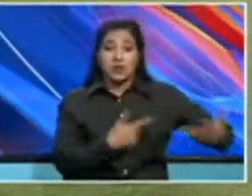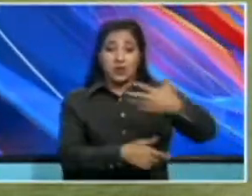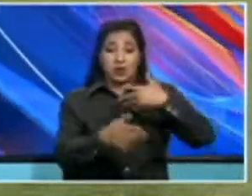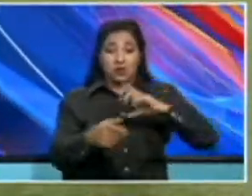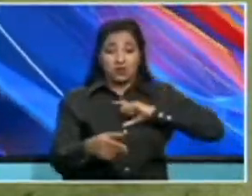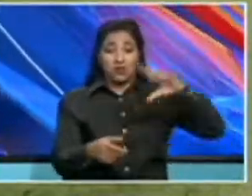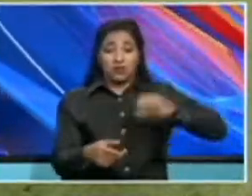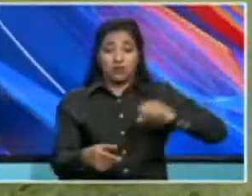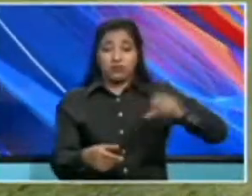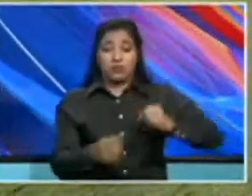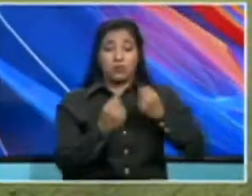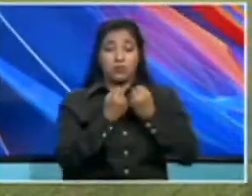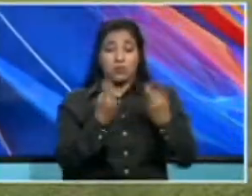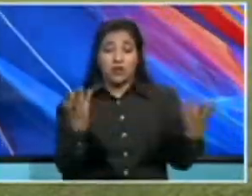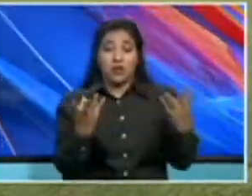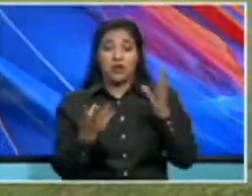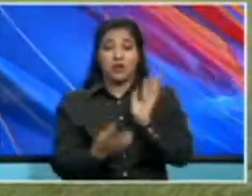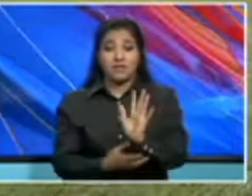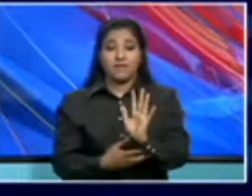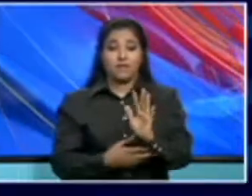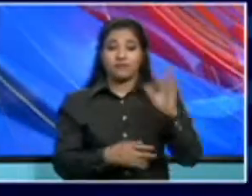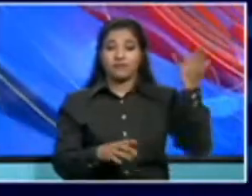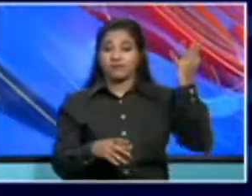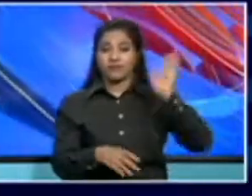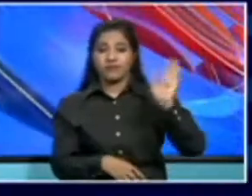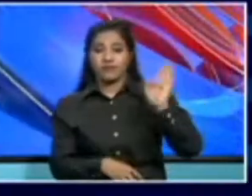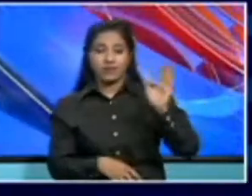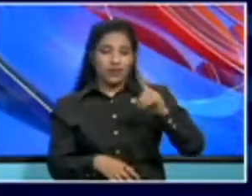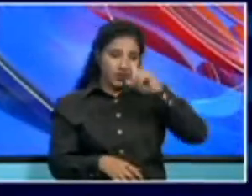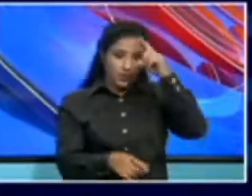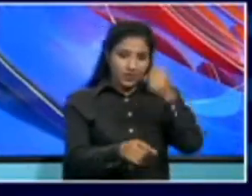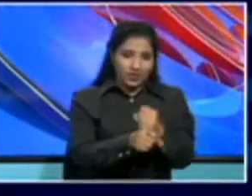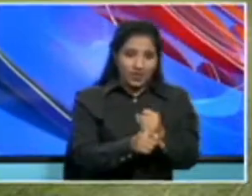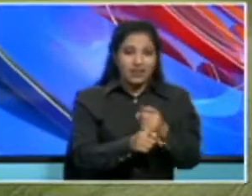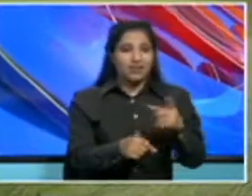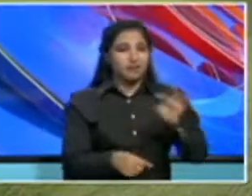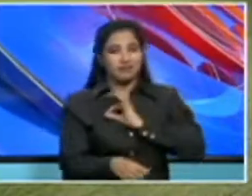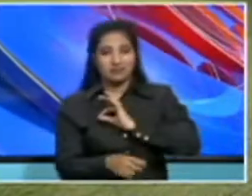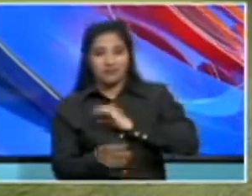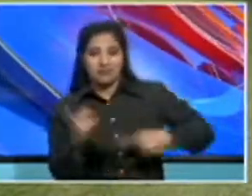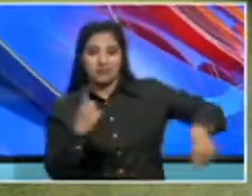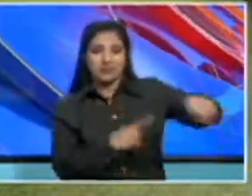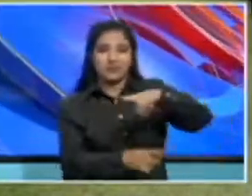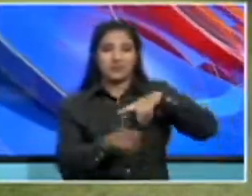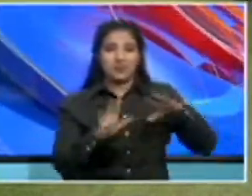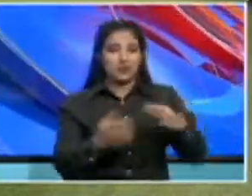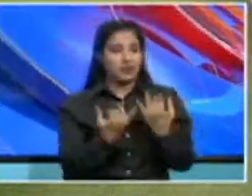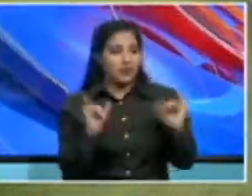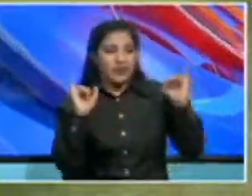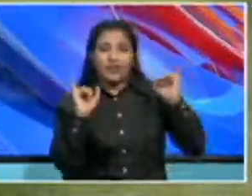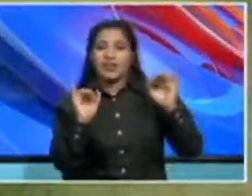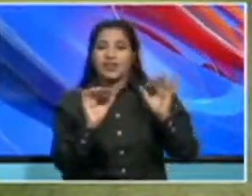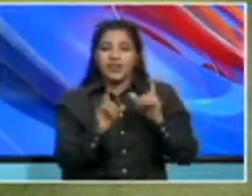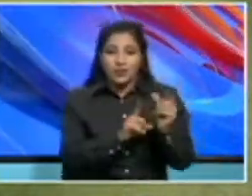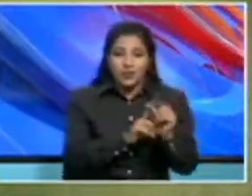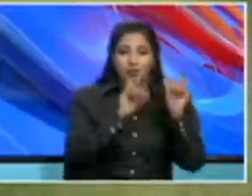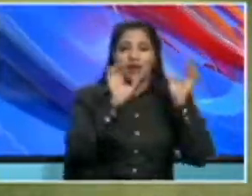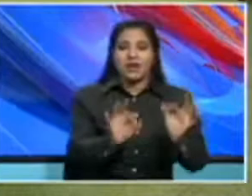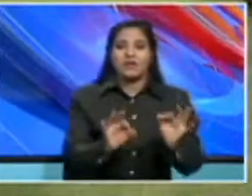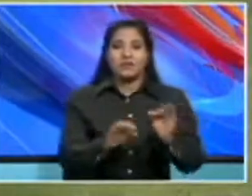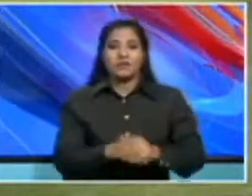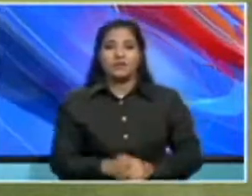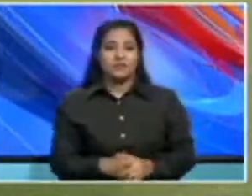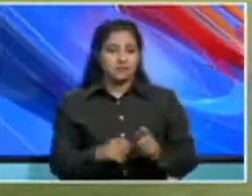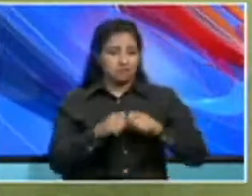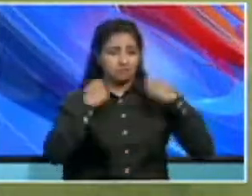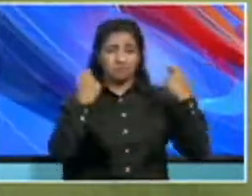medals, won their first medals in table tennis. West Bengal, like Gujarat, they've done pretty well in the women's singles and also the